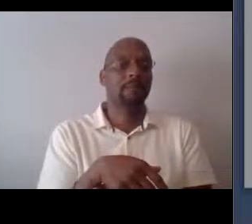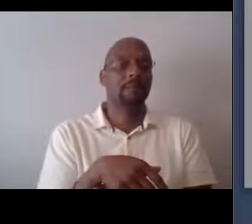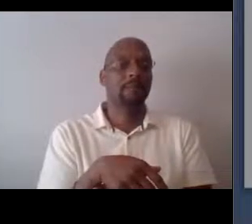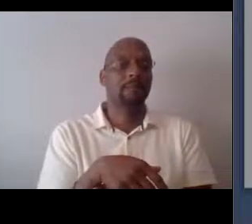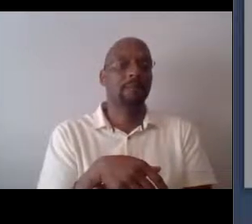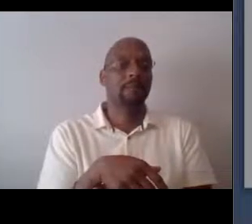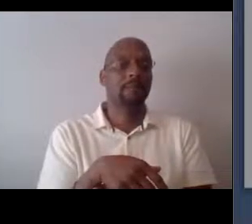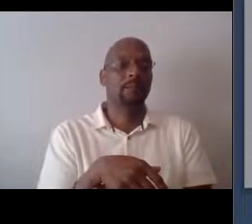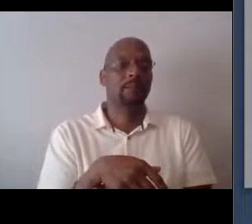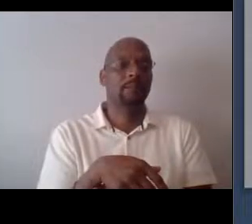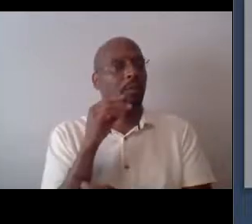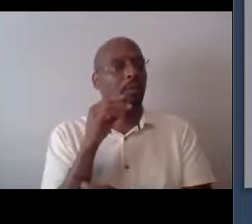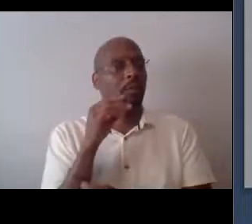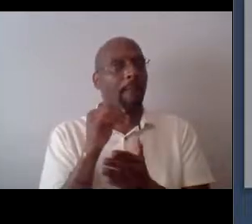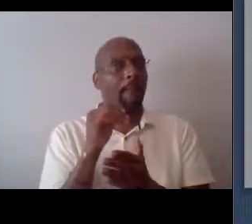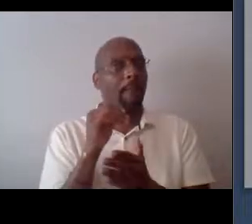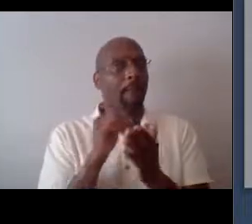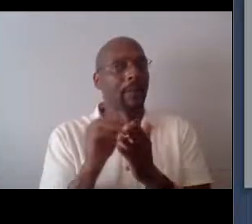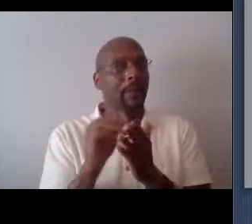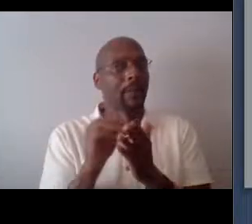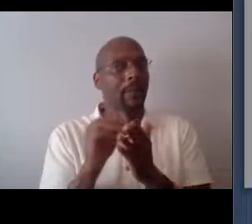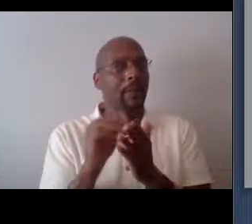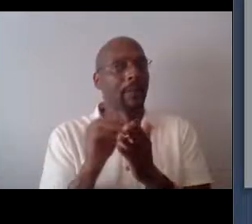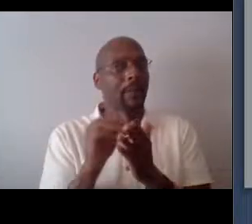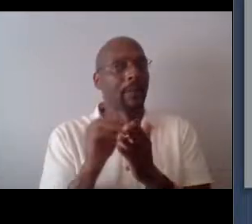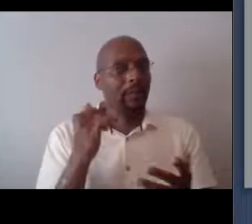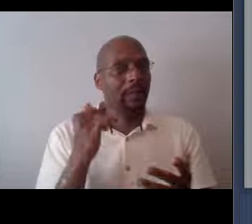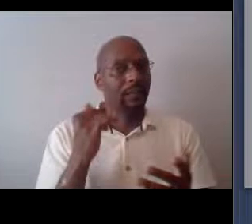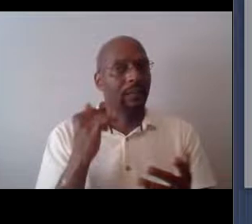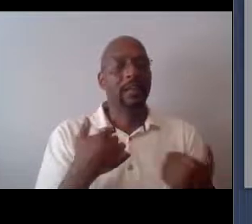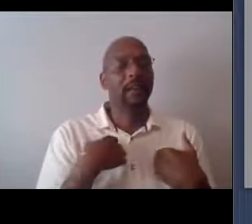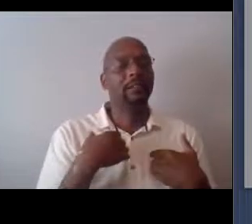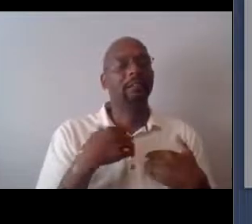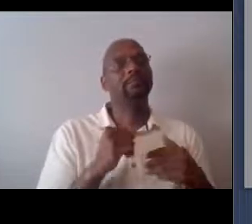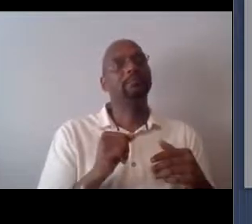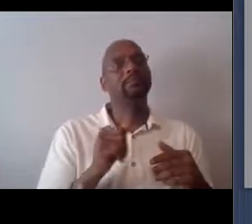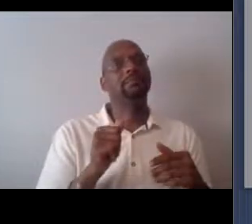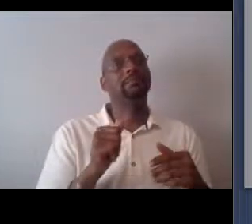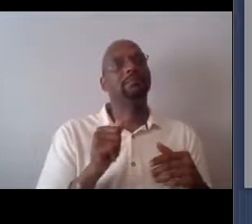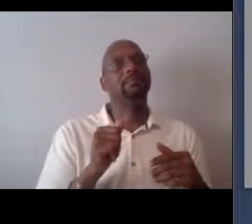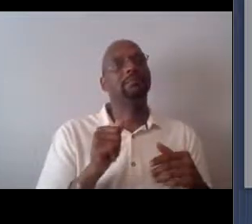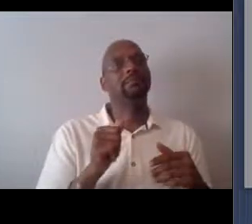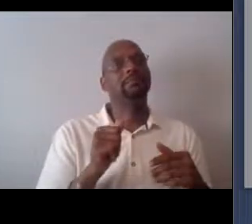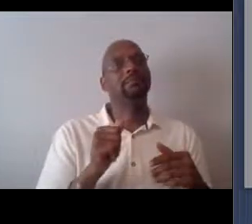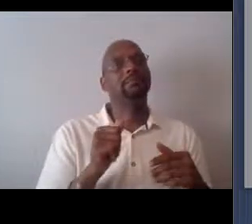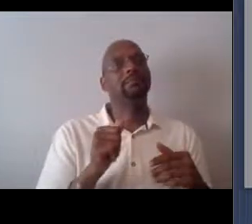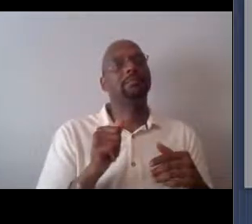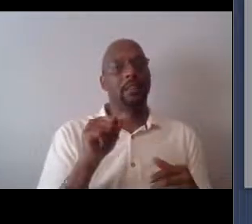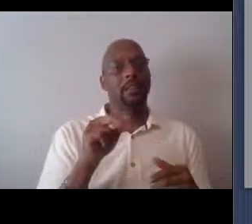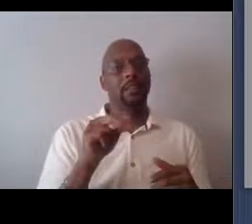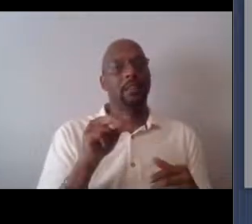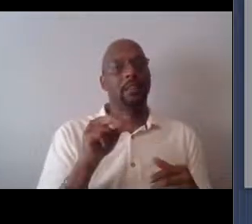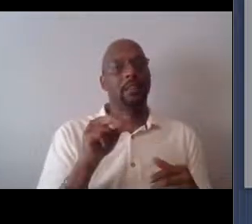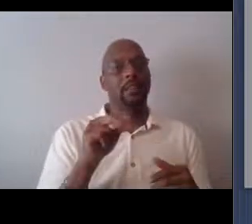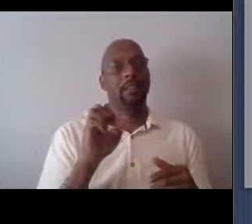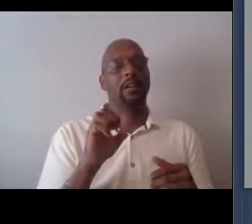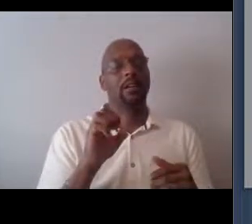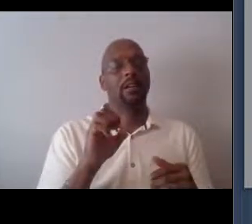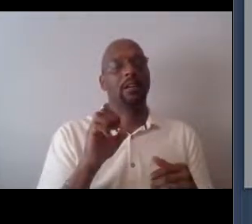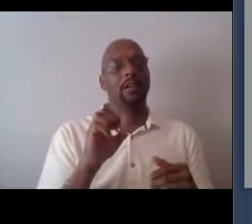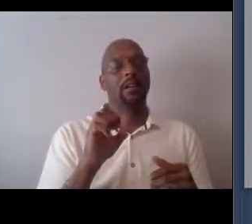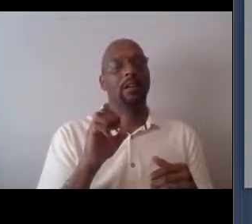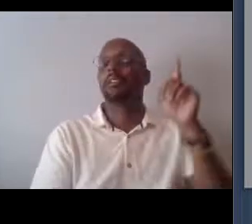in California, and there's no one from Santa Clara County, and I just accept that that's the reality of trying to do your